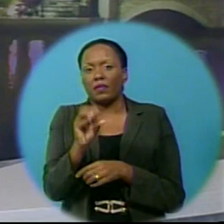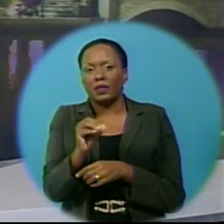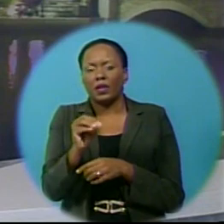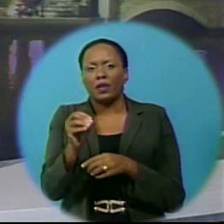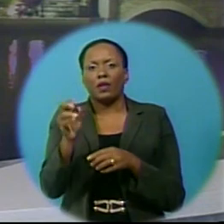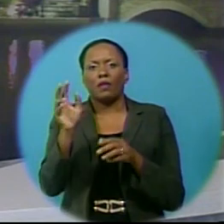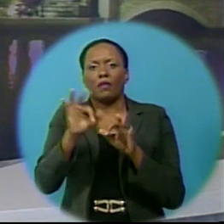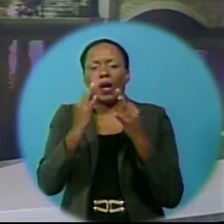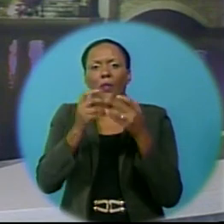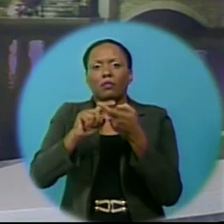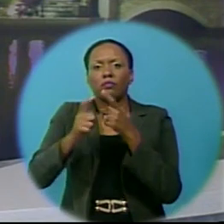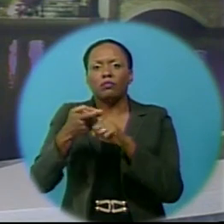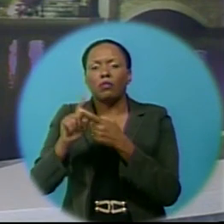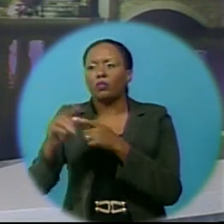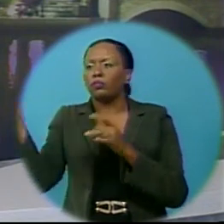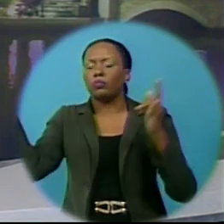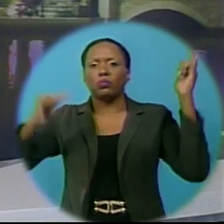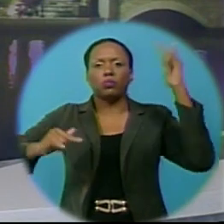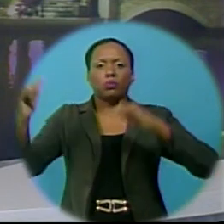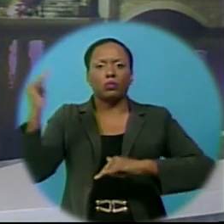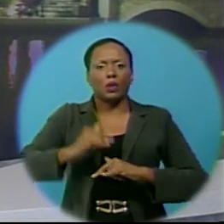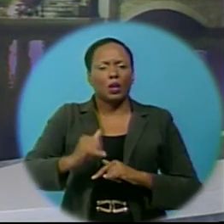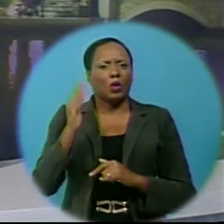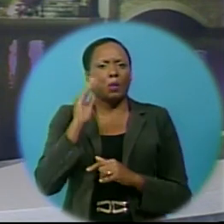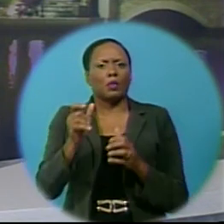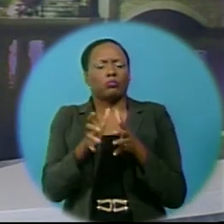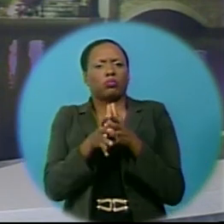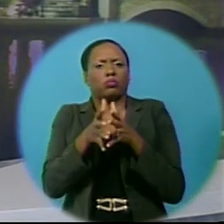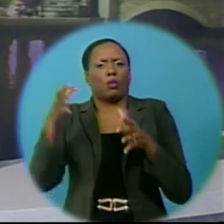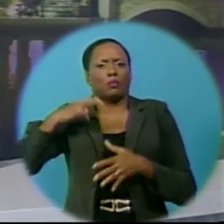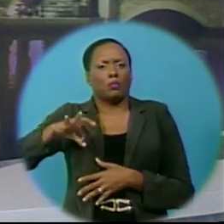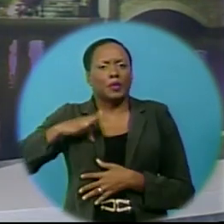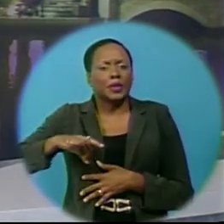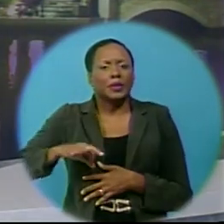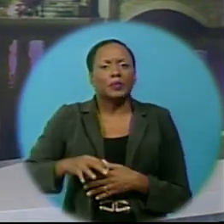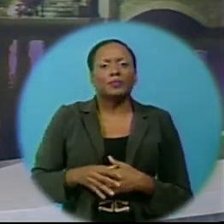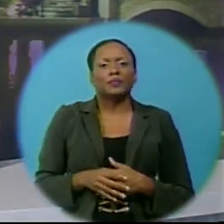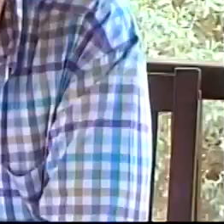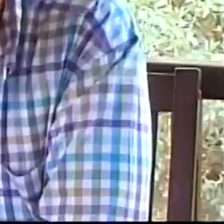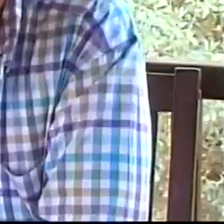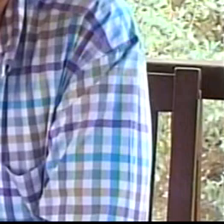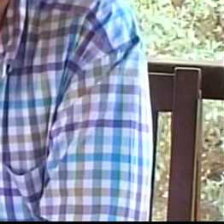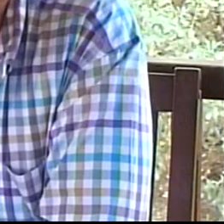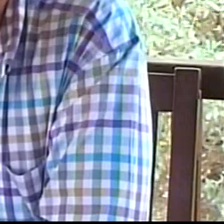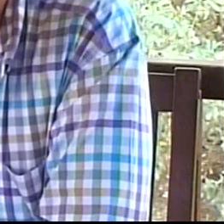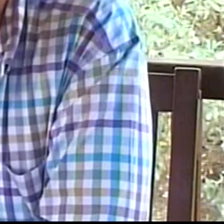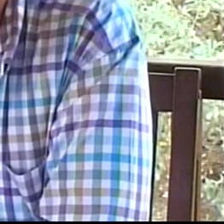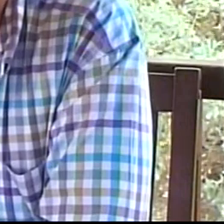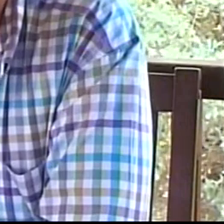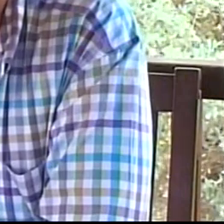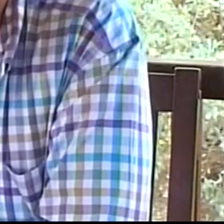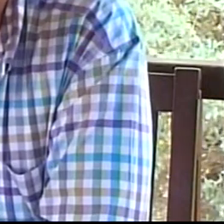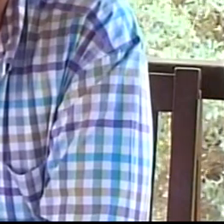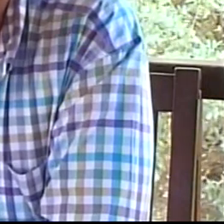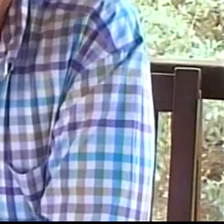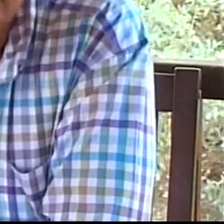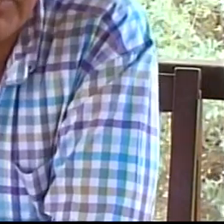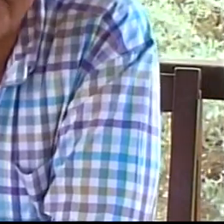to Barbados. He says the spin-off benefits will be massive. I don't think that we can do an event